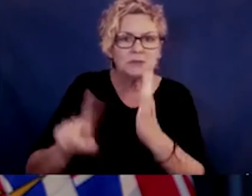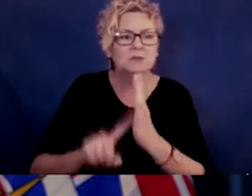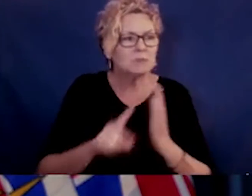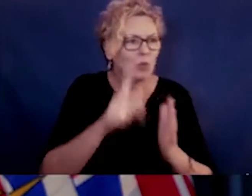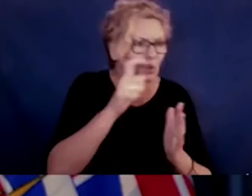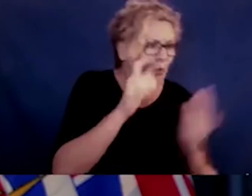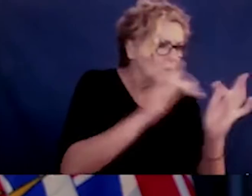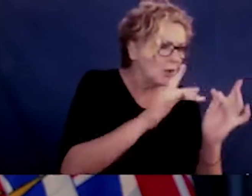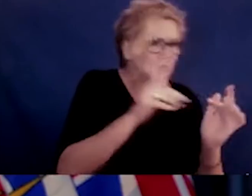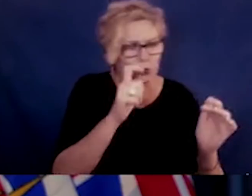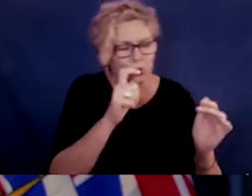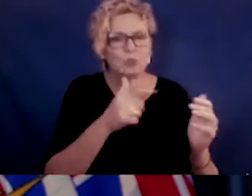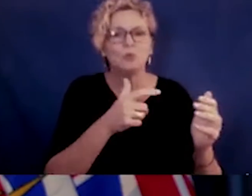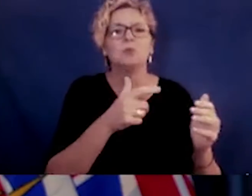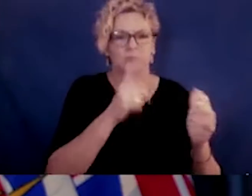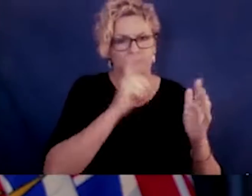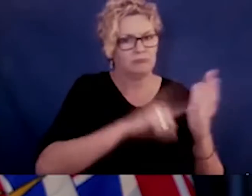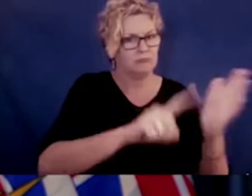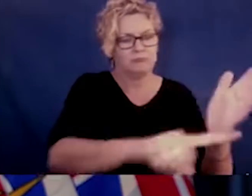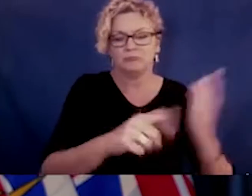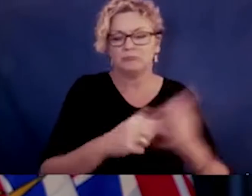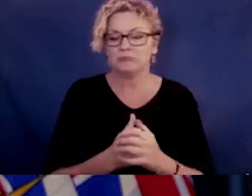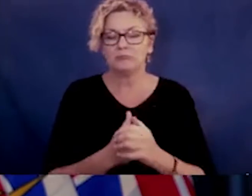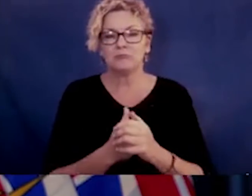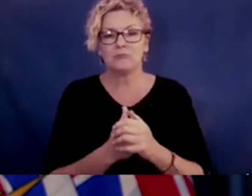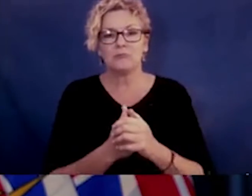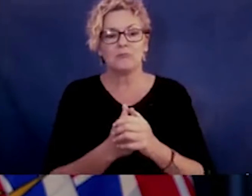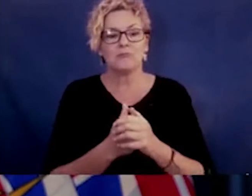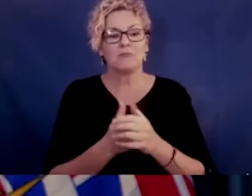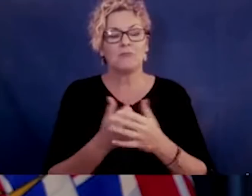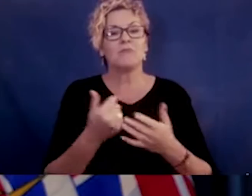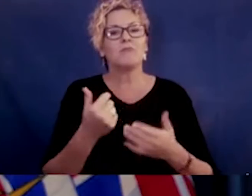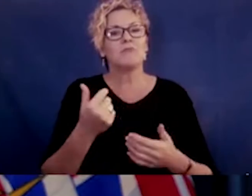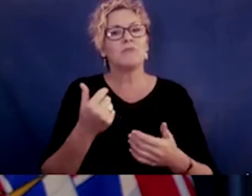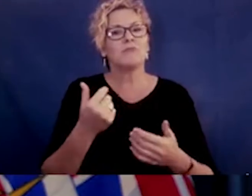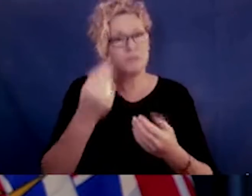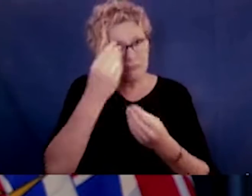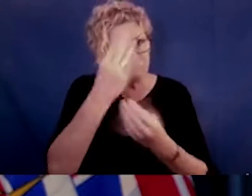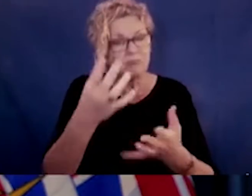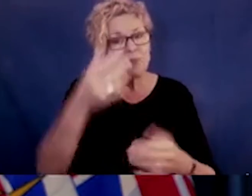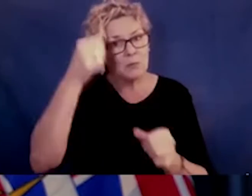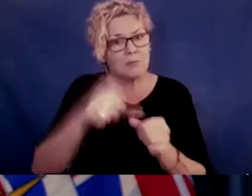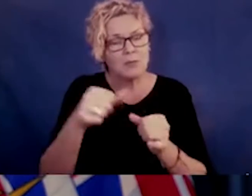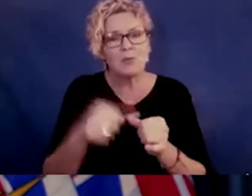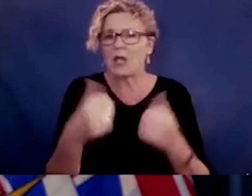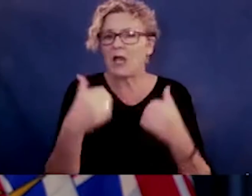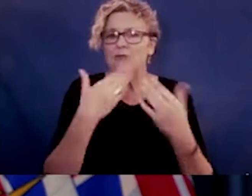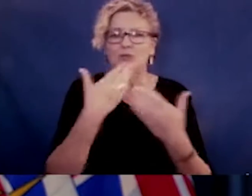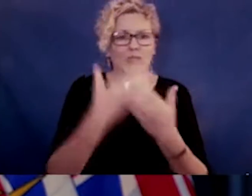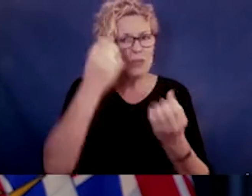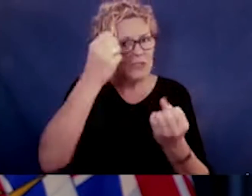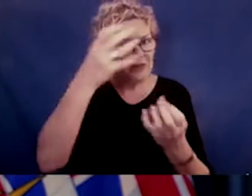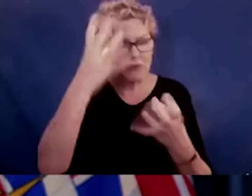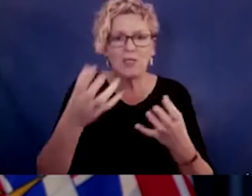While we haven't had any community outbreaks in the last couple week or so, we do continue to see community exposures, as